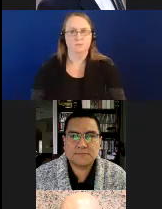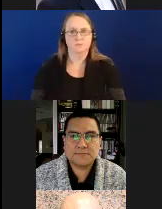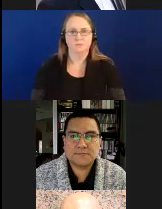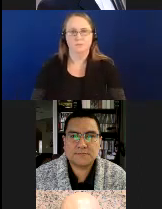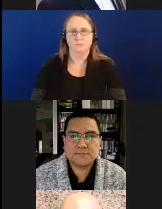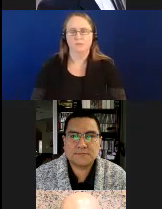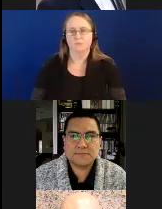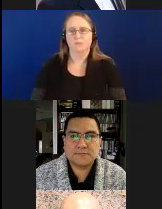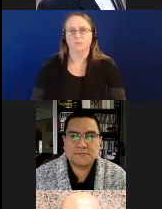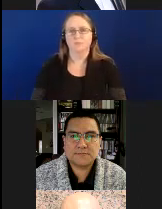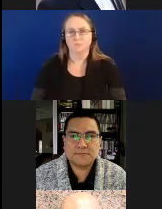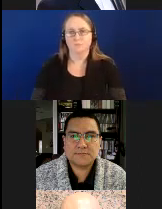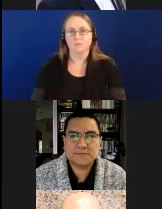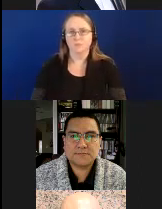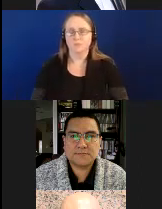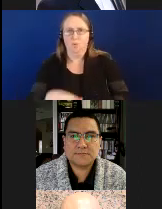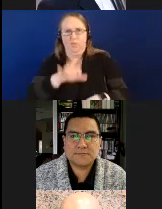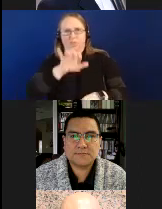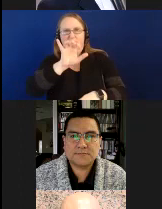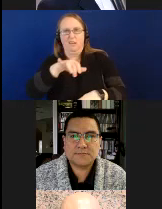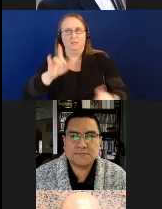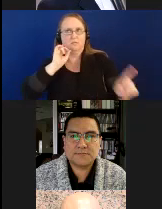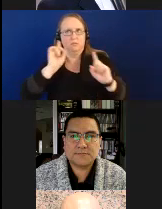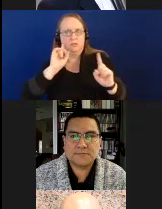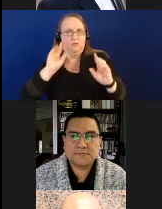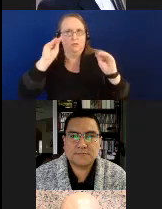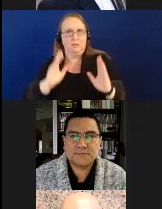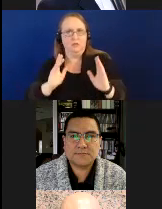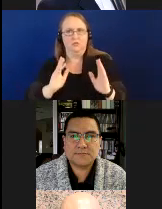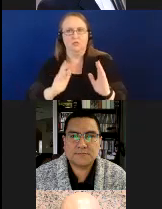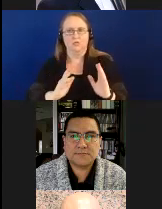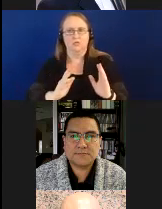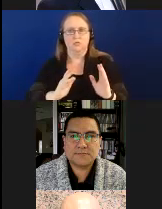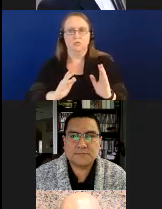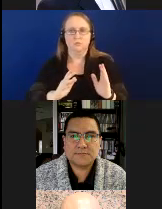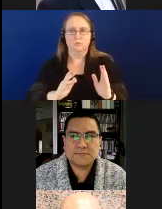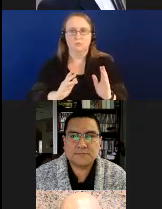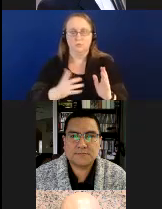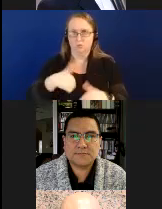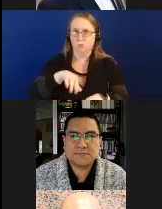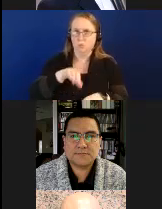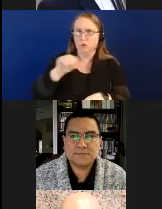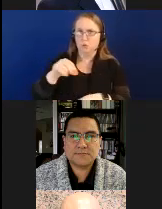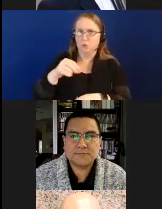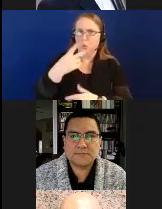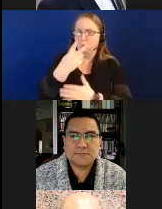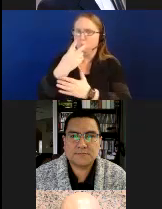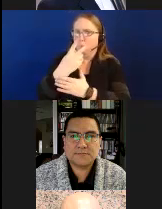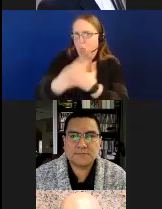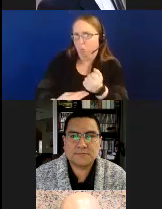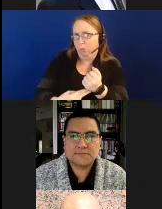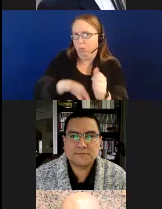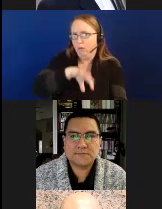So the change, so this is what we're hearing from teachers, right? That really we do, both of these play a role in